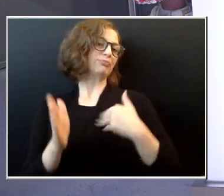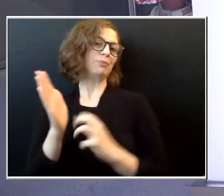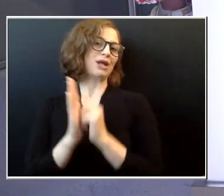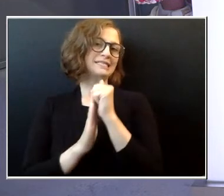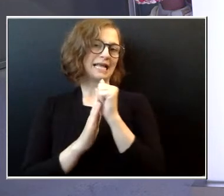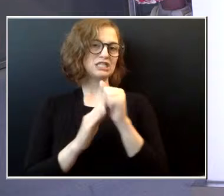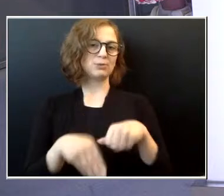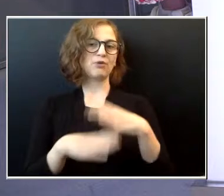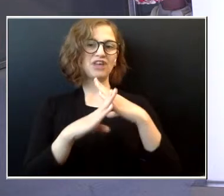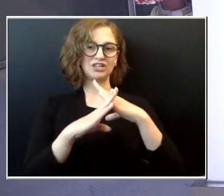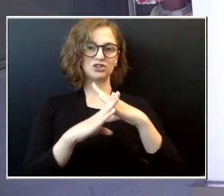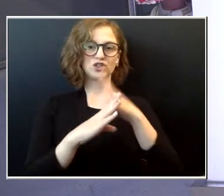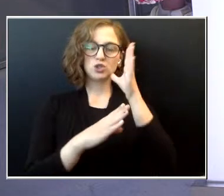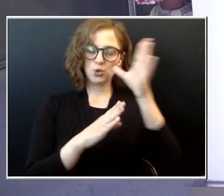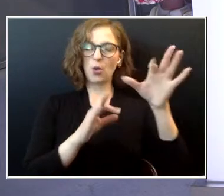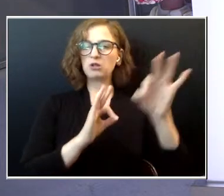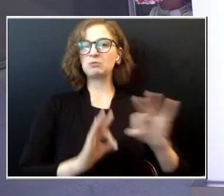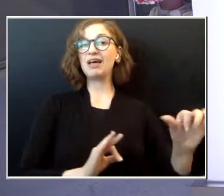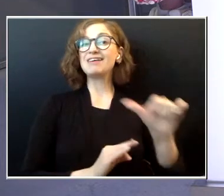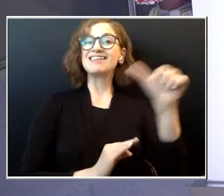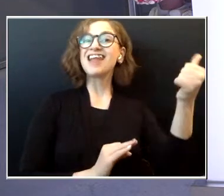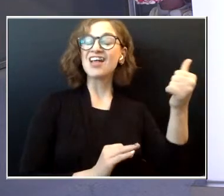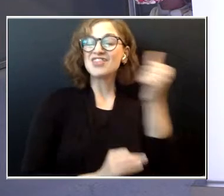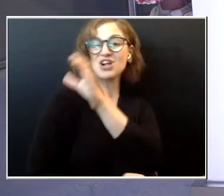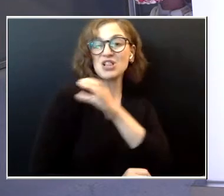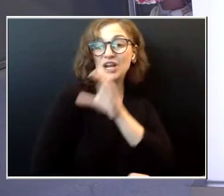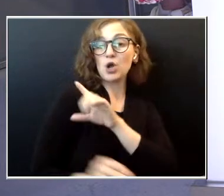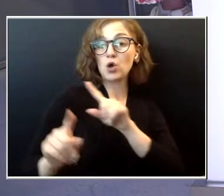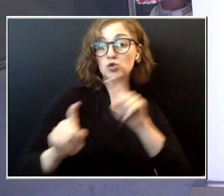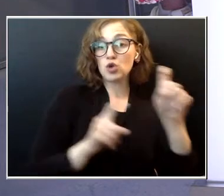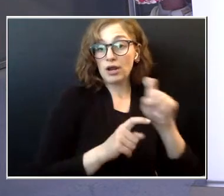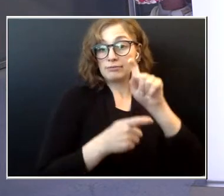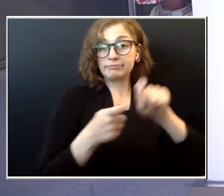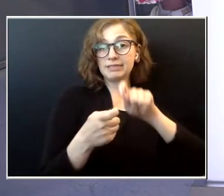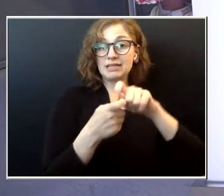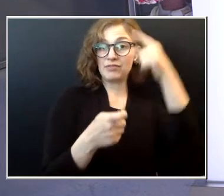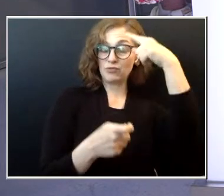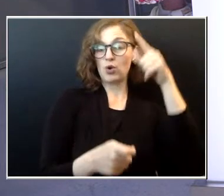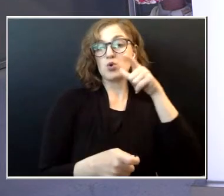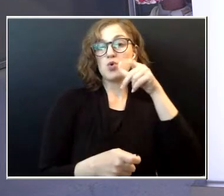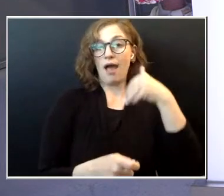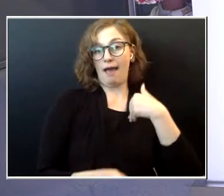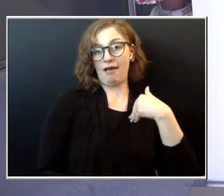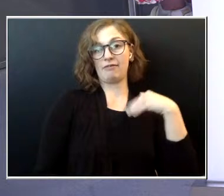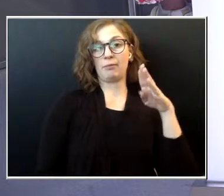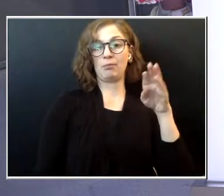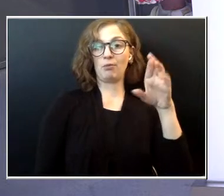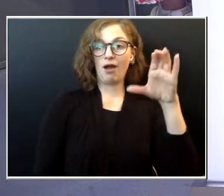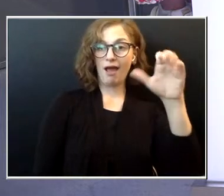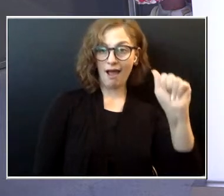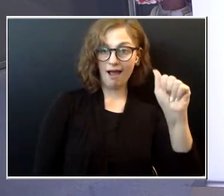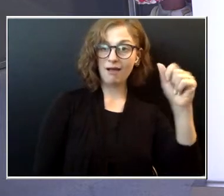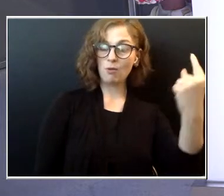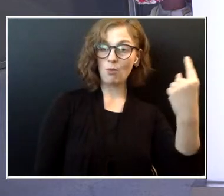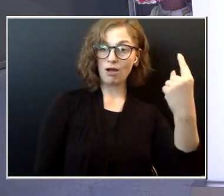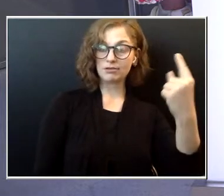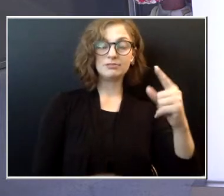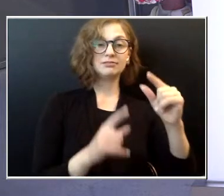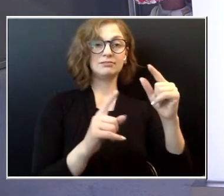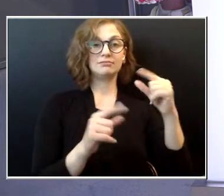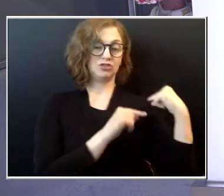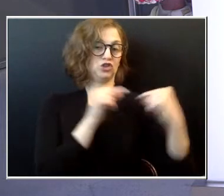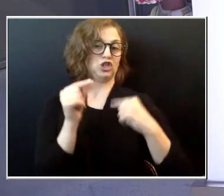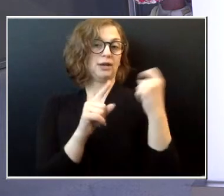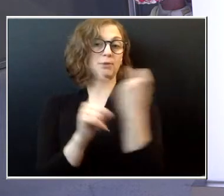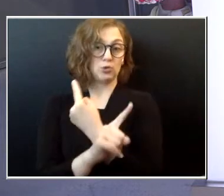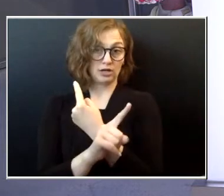clinical trial, this one specifically for women who have the BRCA1 or BRCA1 gene mutation. Dr. Fabian,